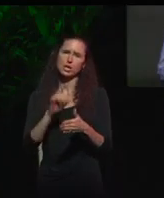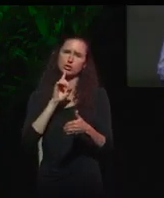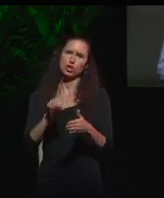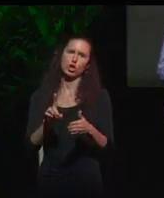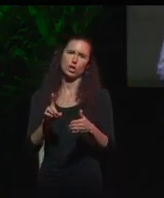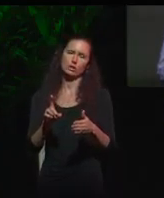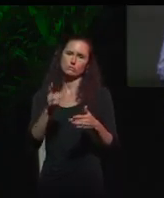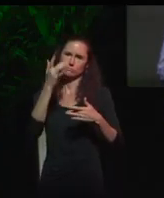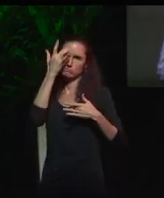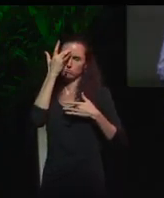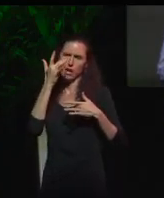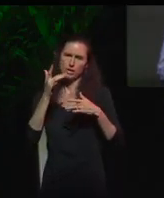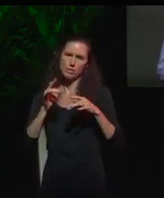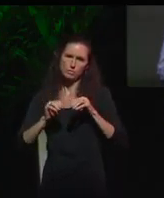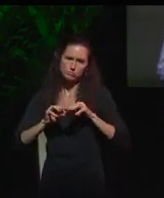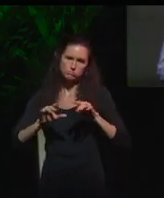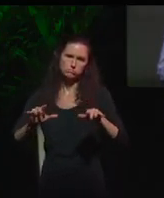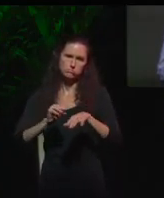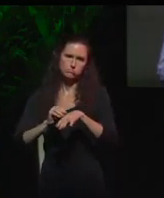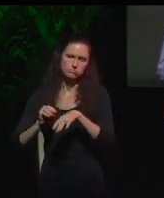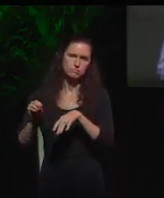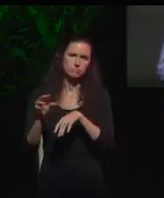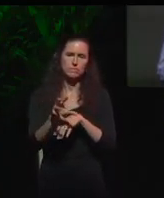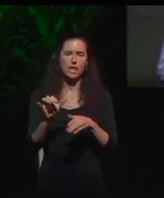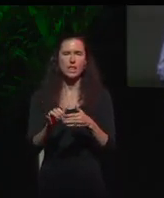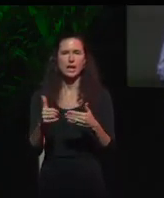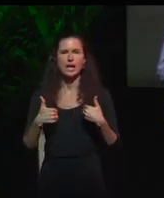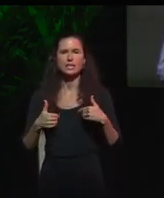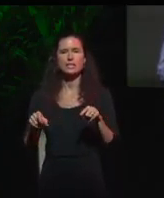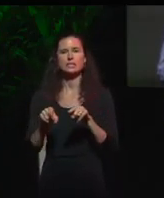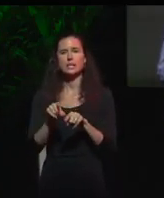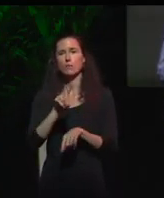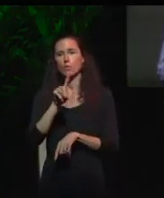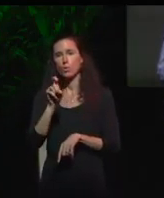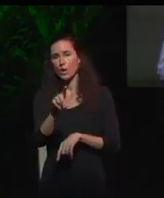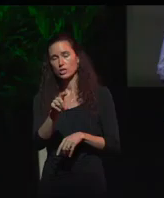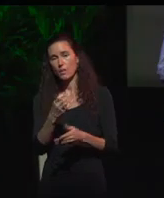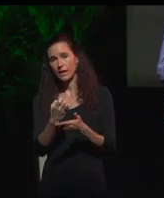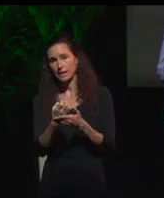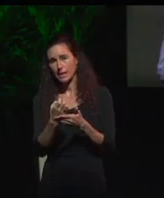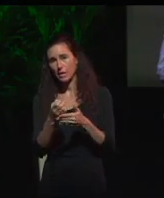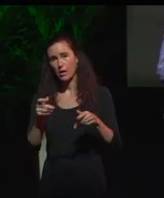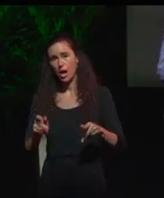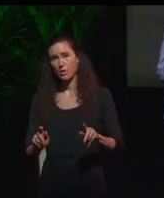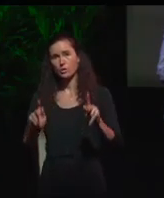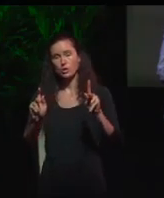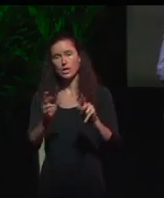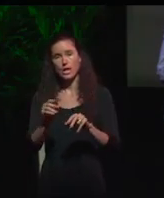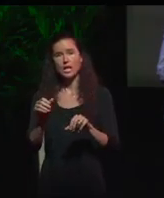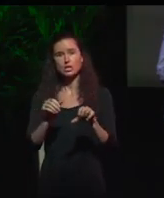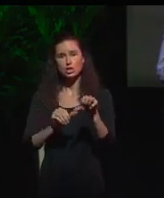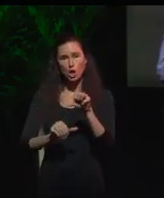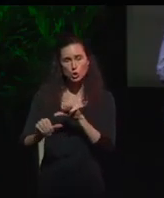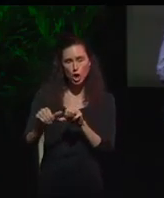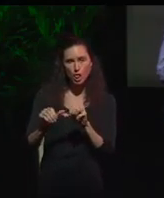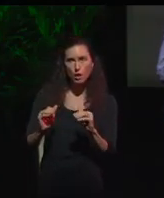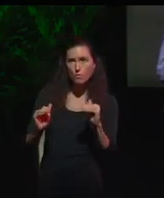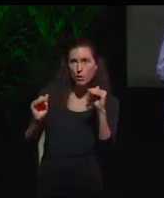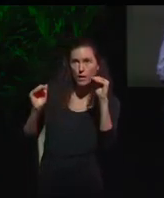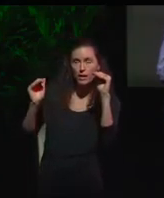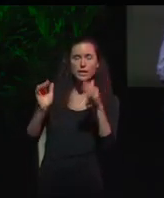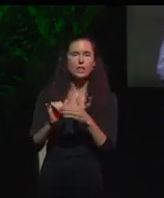pandemic, is laying bare the same questions about economic opportunity and social mobility. And